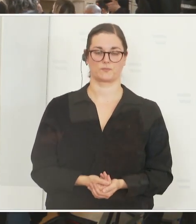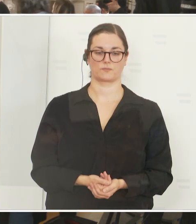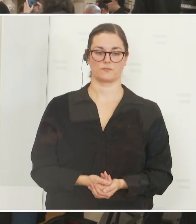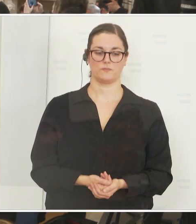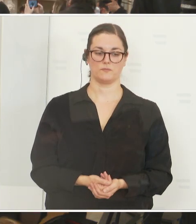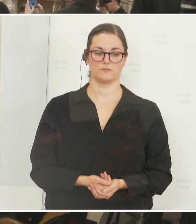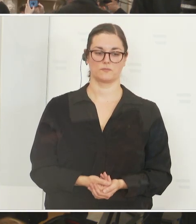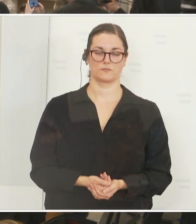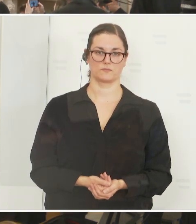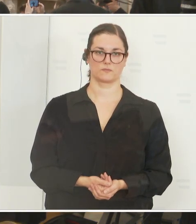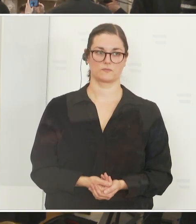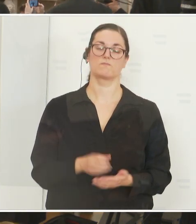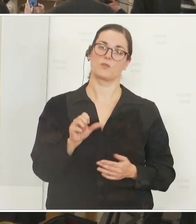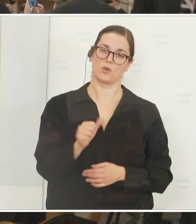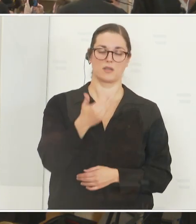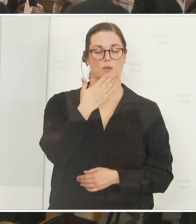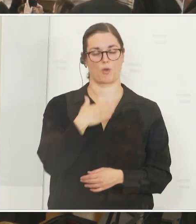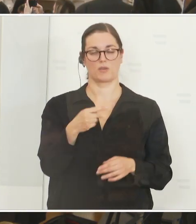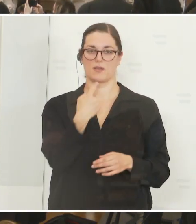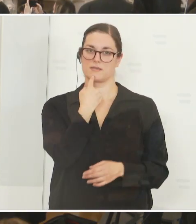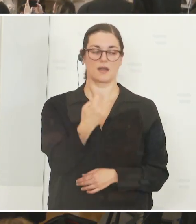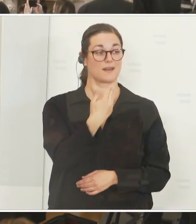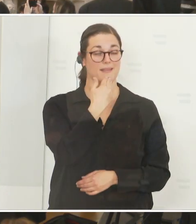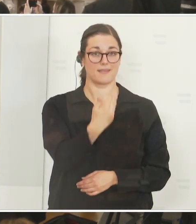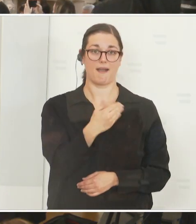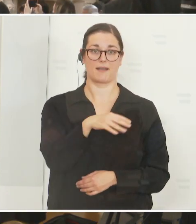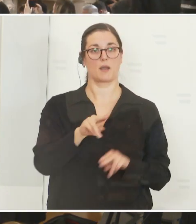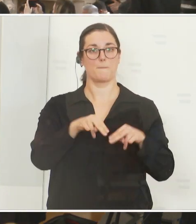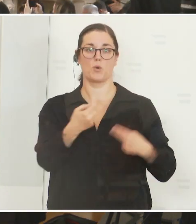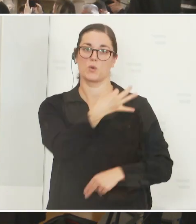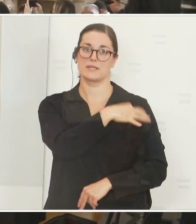Let me first of all thank Chancellor Schallenberg